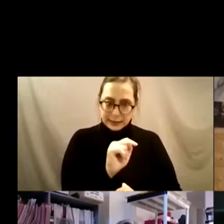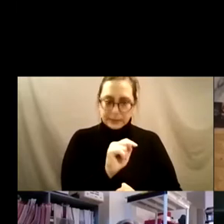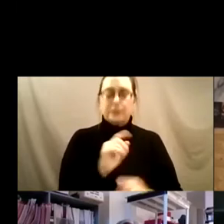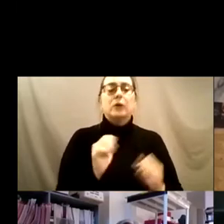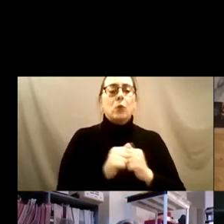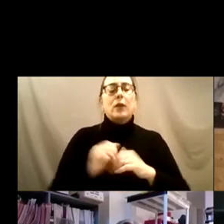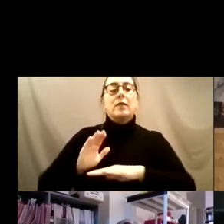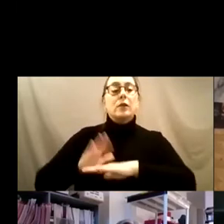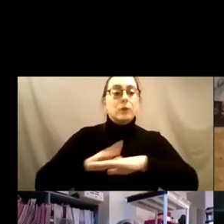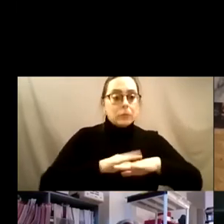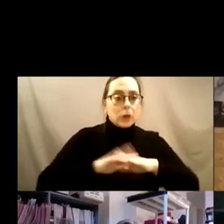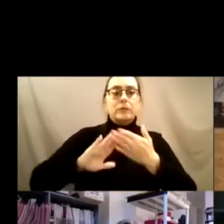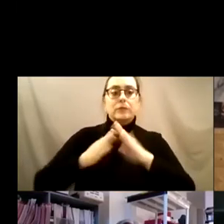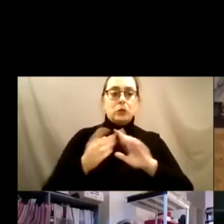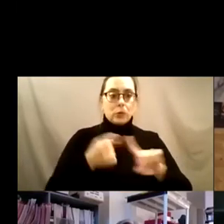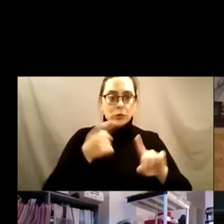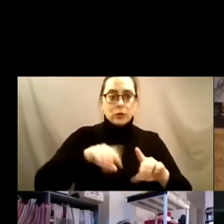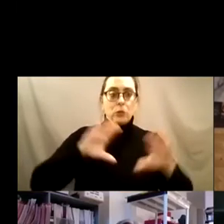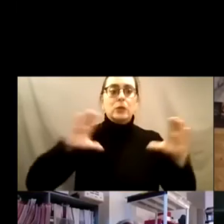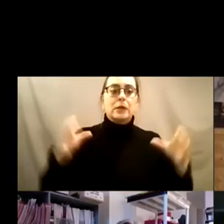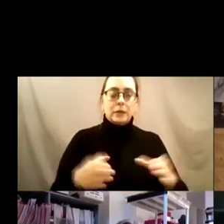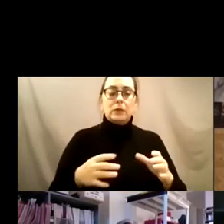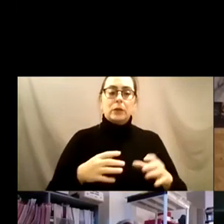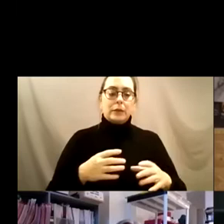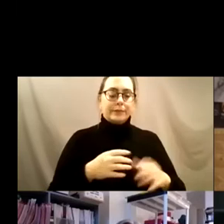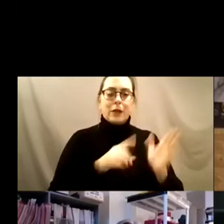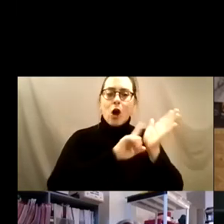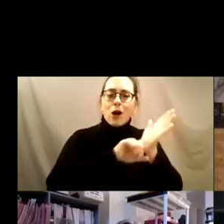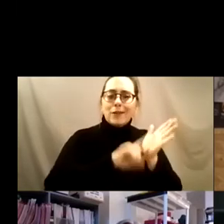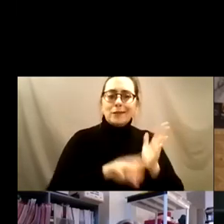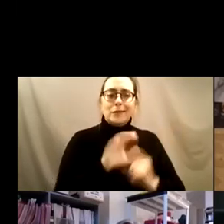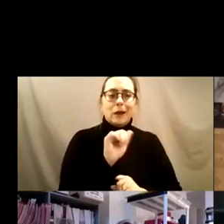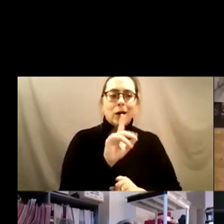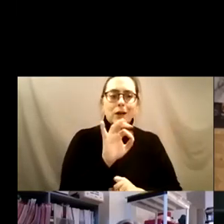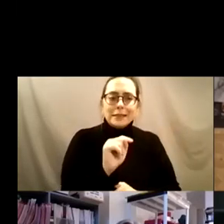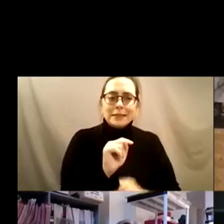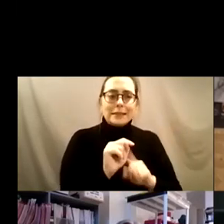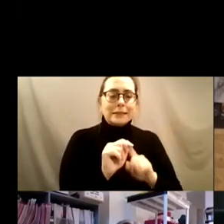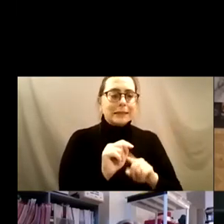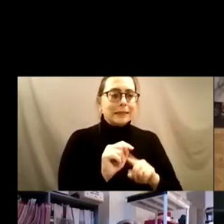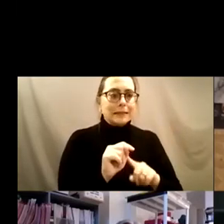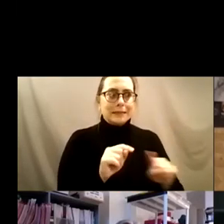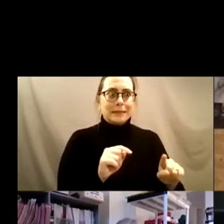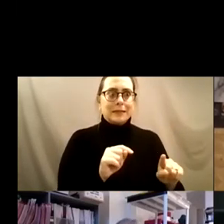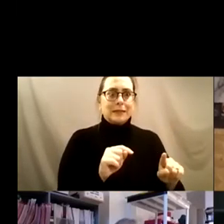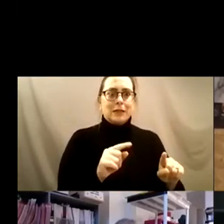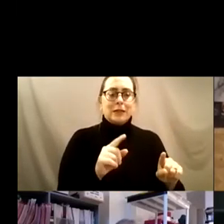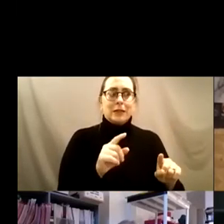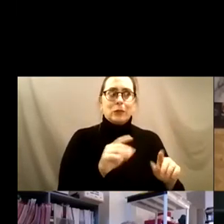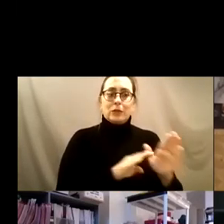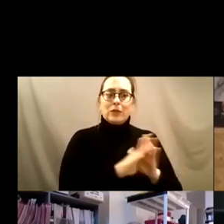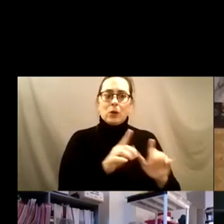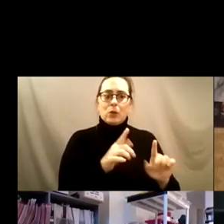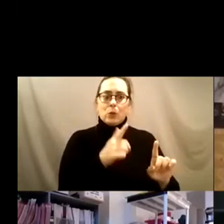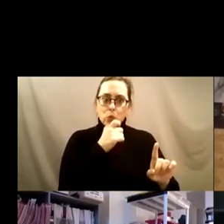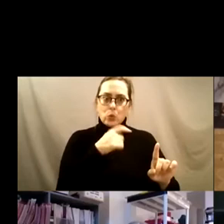consultations so that we could create the audit. Because audits typically are not created by those with disabilities, we felt